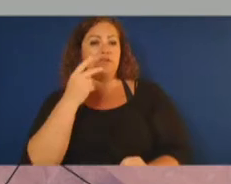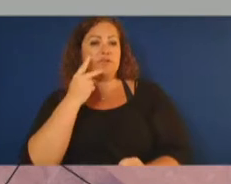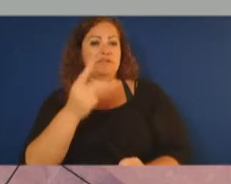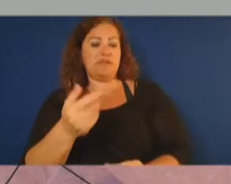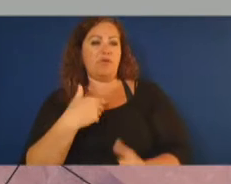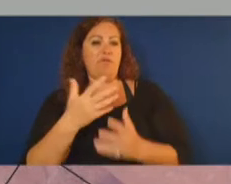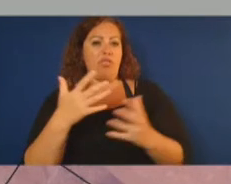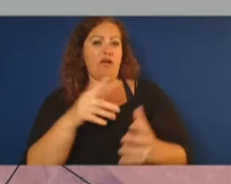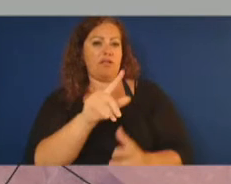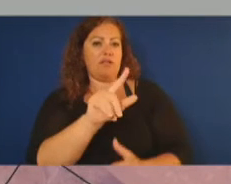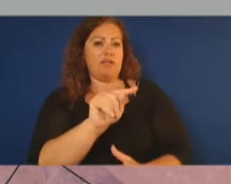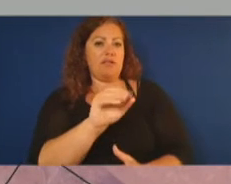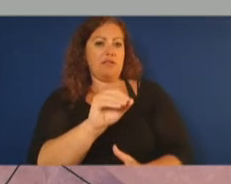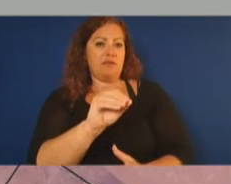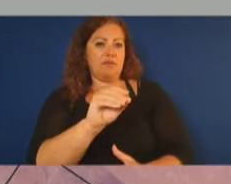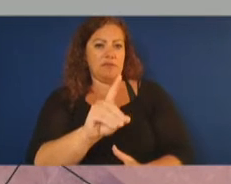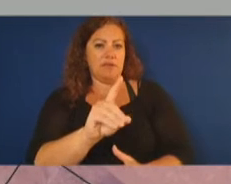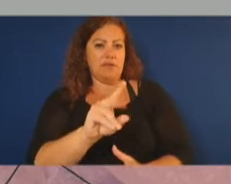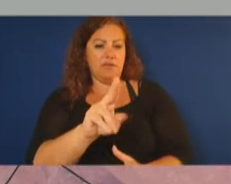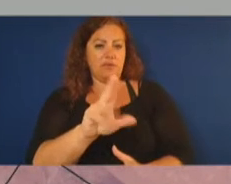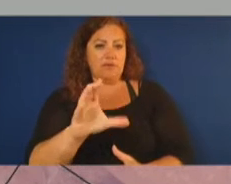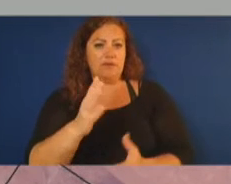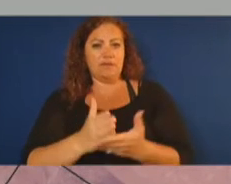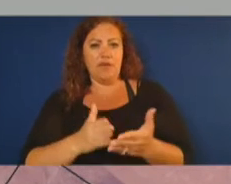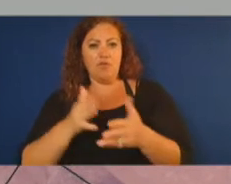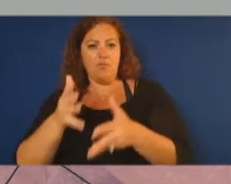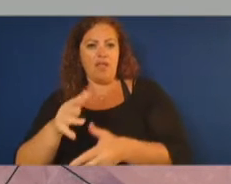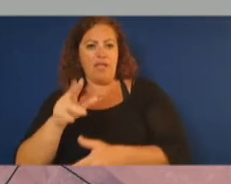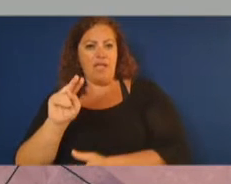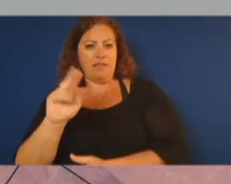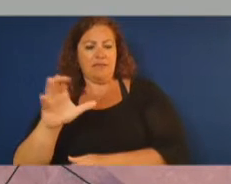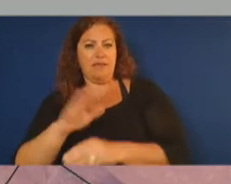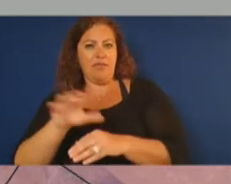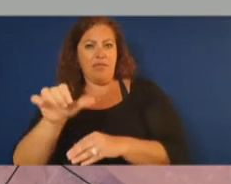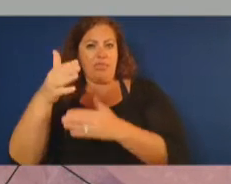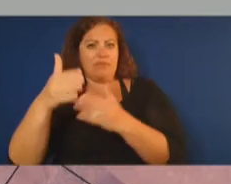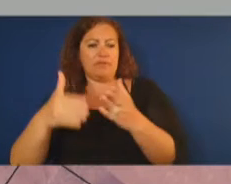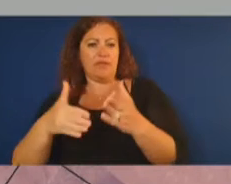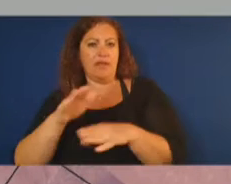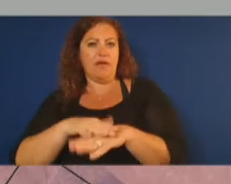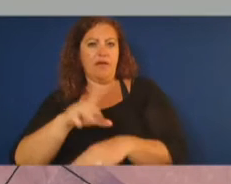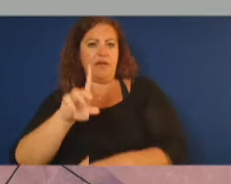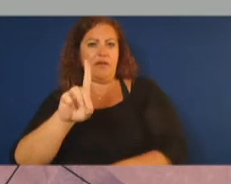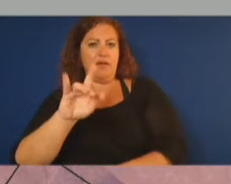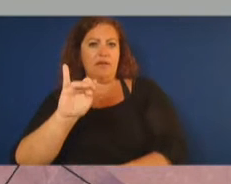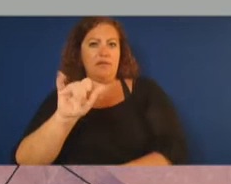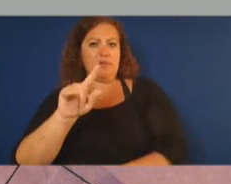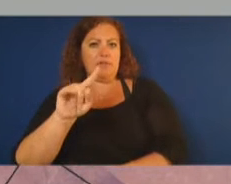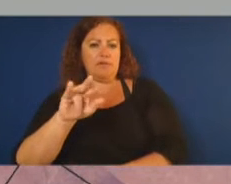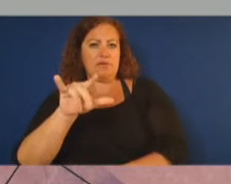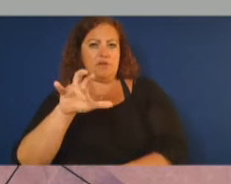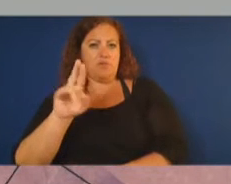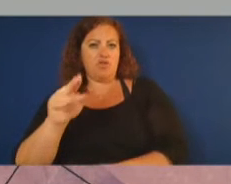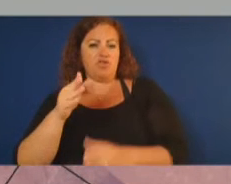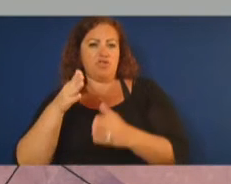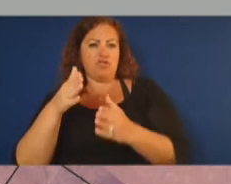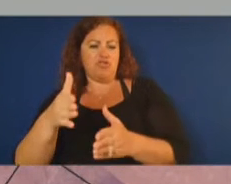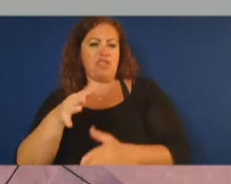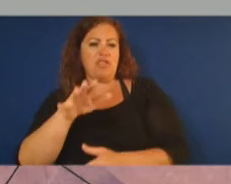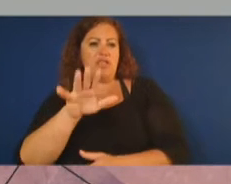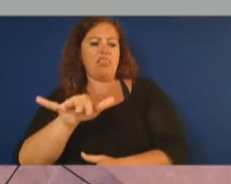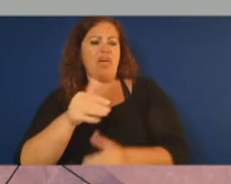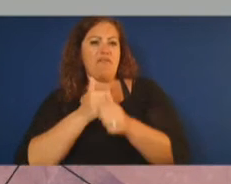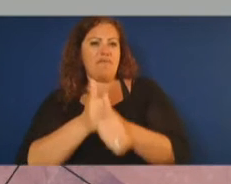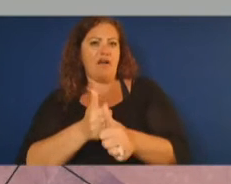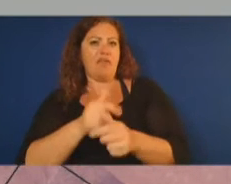todu some remaining to NC on the uh other side there on distribution Street uh I'll say this is consistent with the changes we've seen